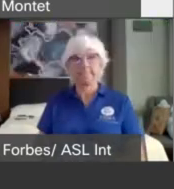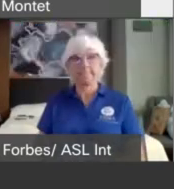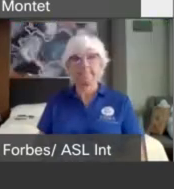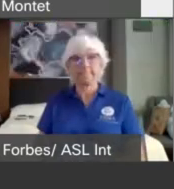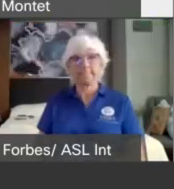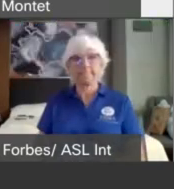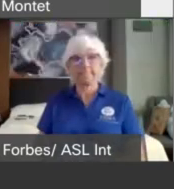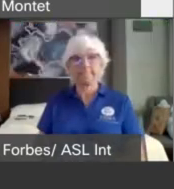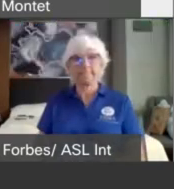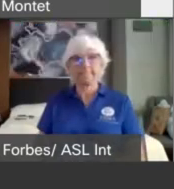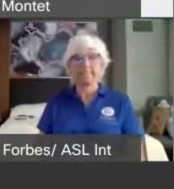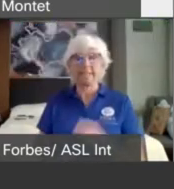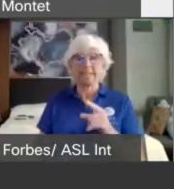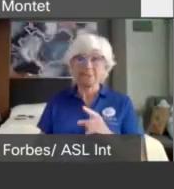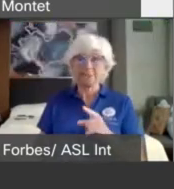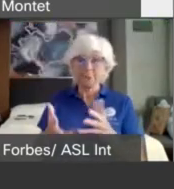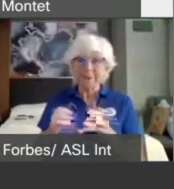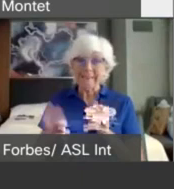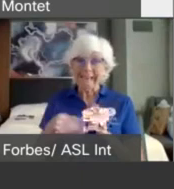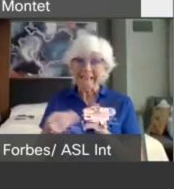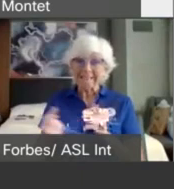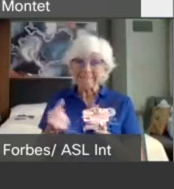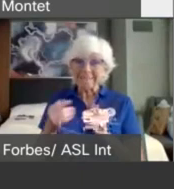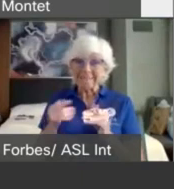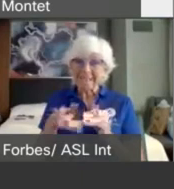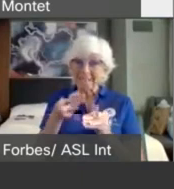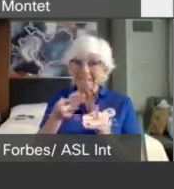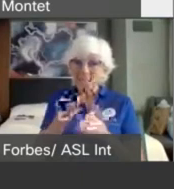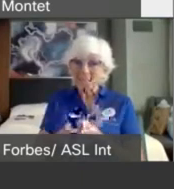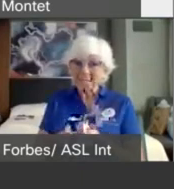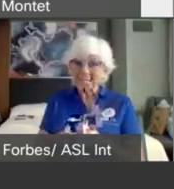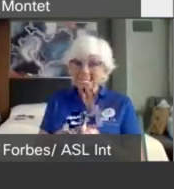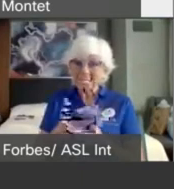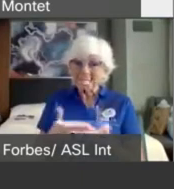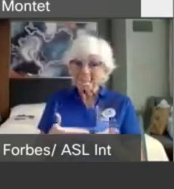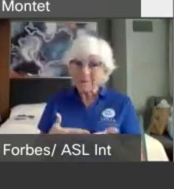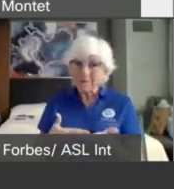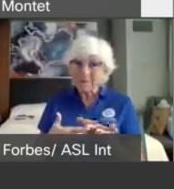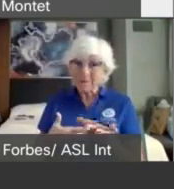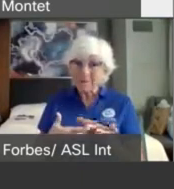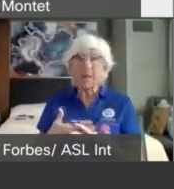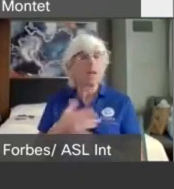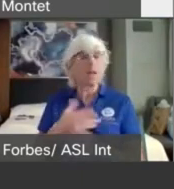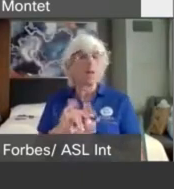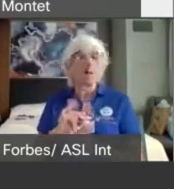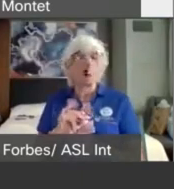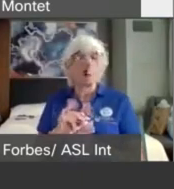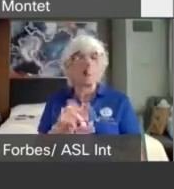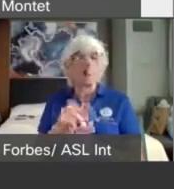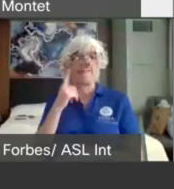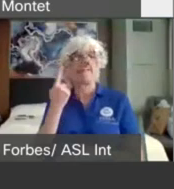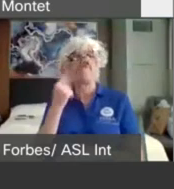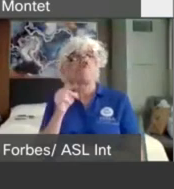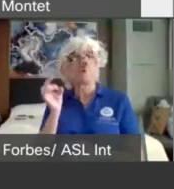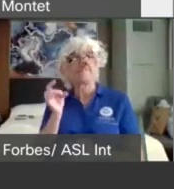Ms. Howard, did you want to add anything to that, or you think that's? Thank you, Mayor. No, I think for DSNAP purposes, it would not. I